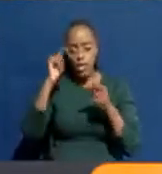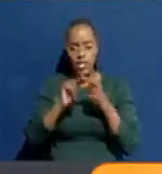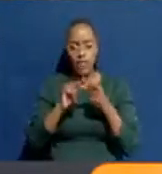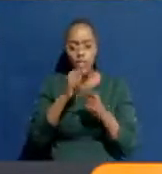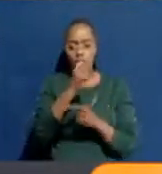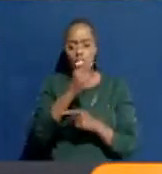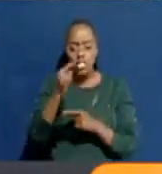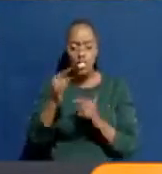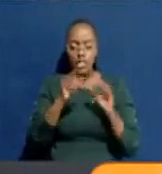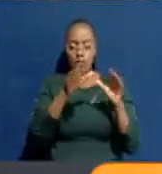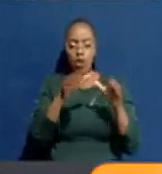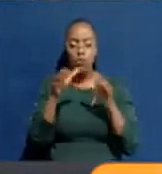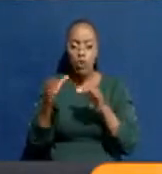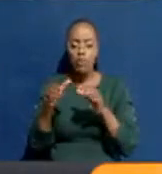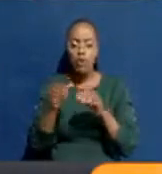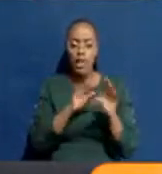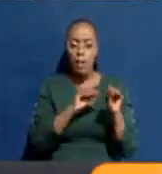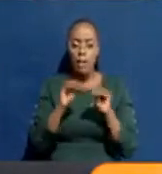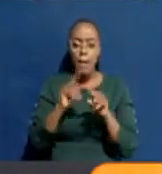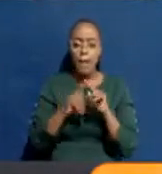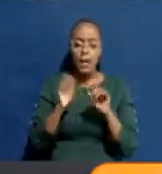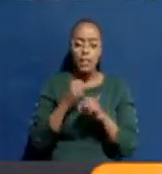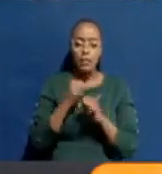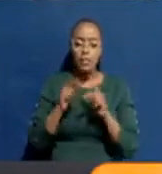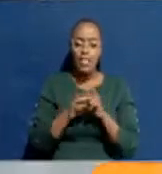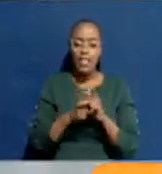every party is moving. Okay. But Sam, we cannot be static.